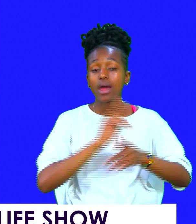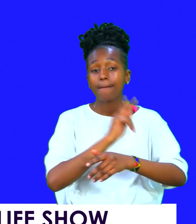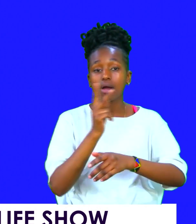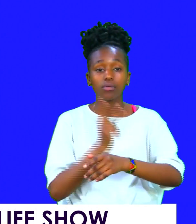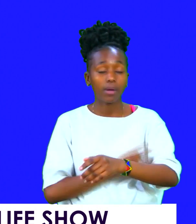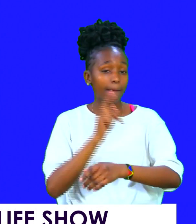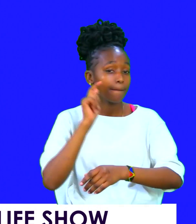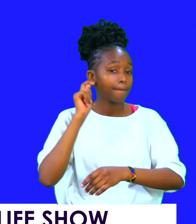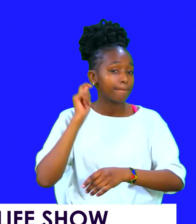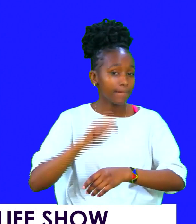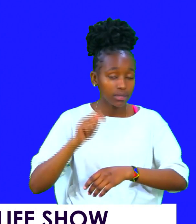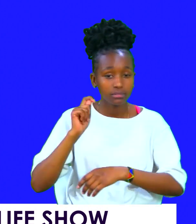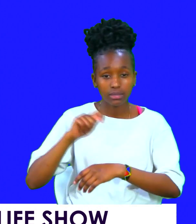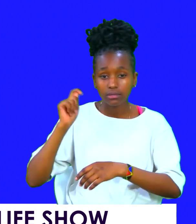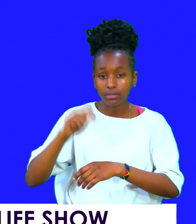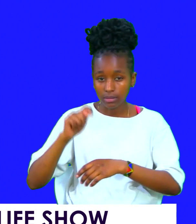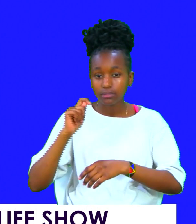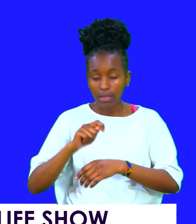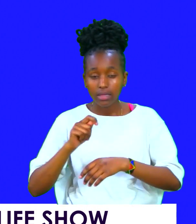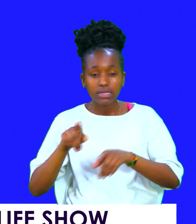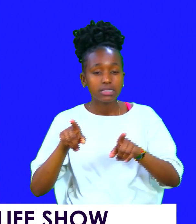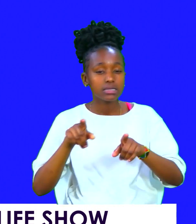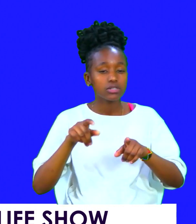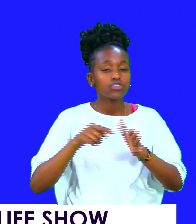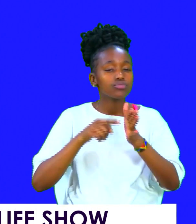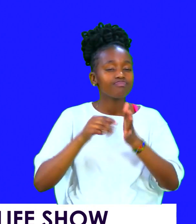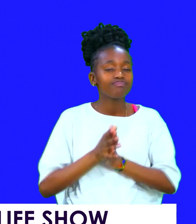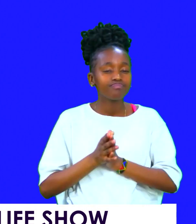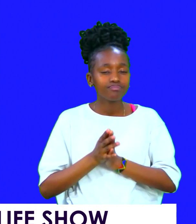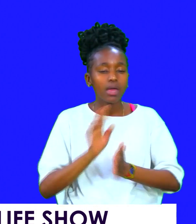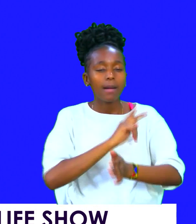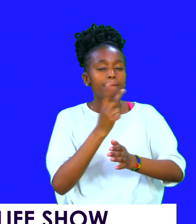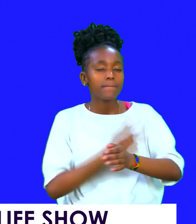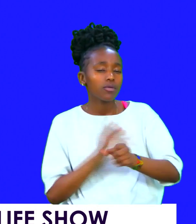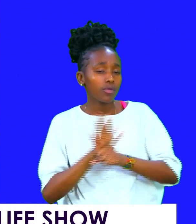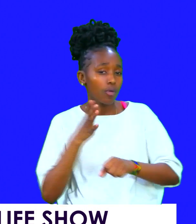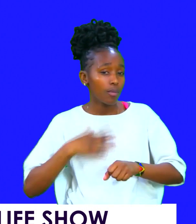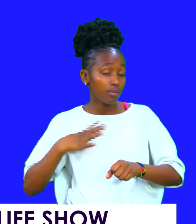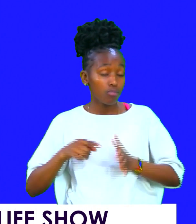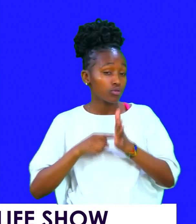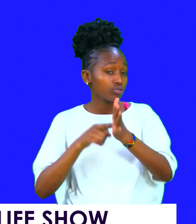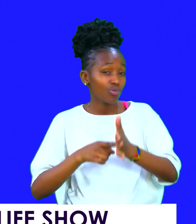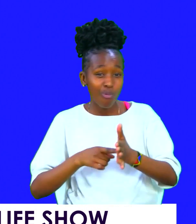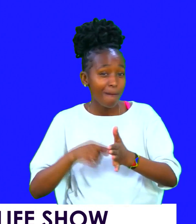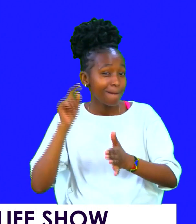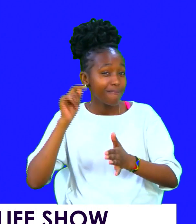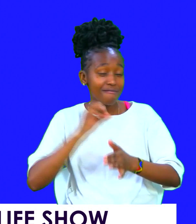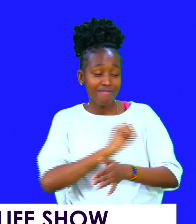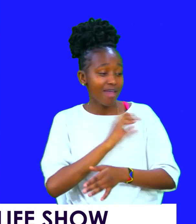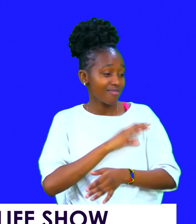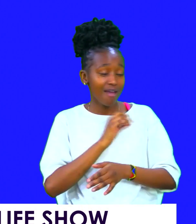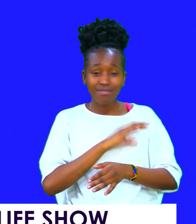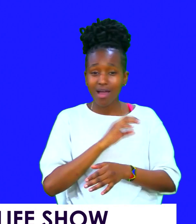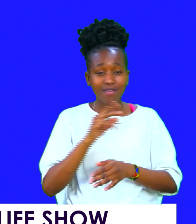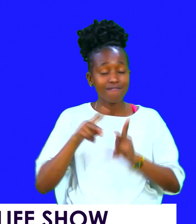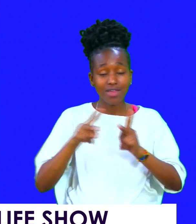demands that you do not operate with fear. In every negative emotion lies fear. And in fear